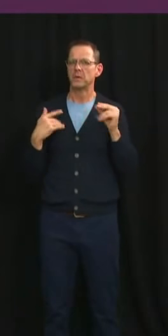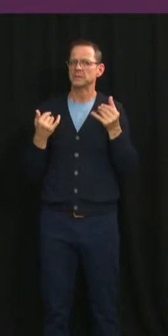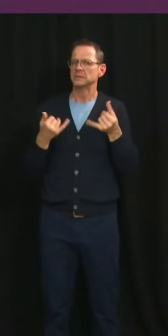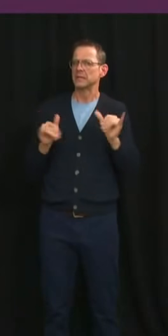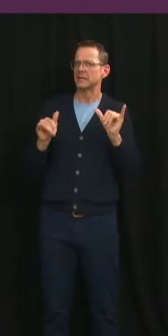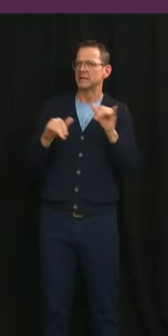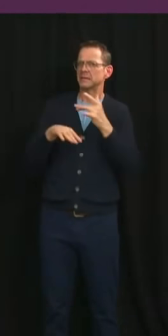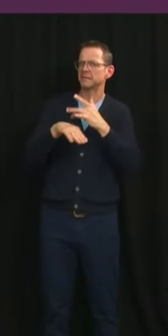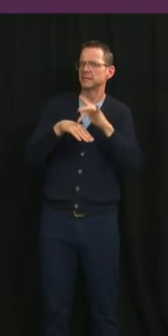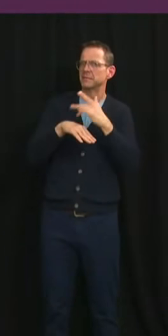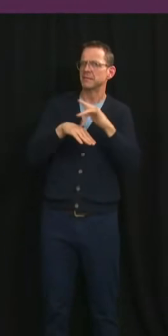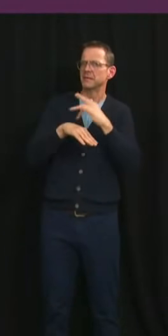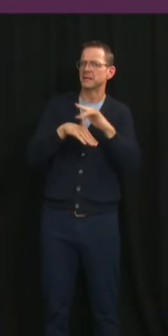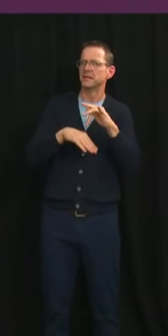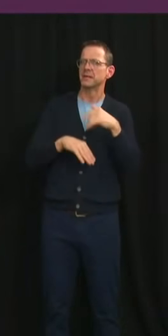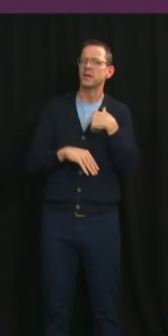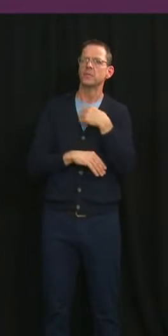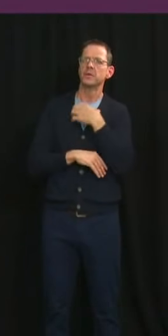Secondly,